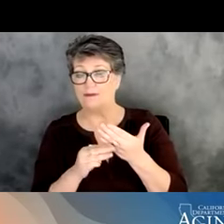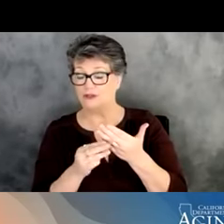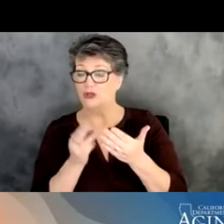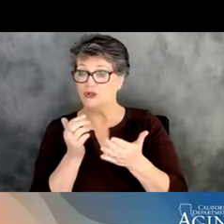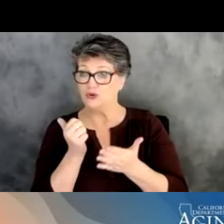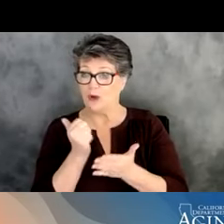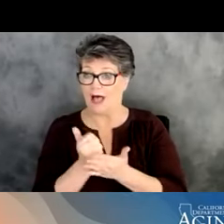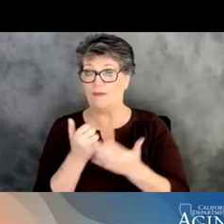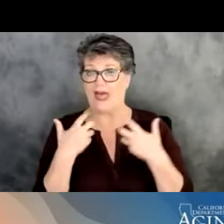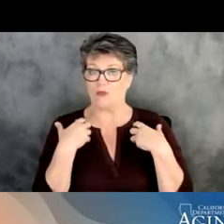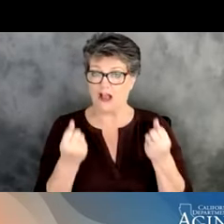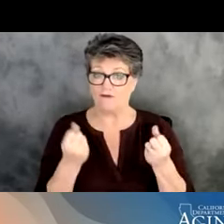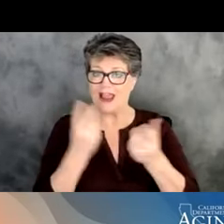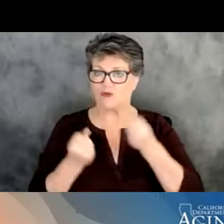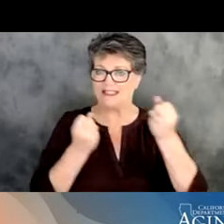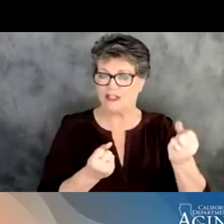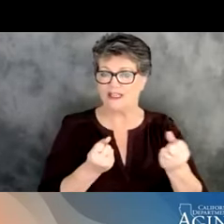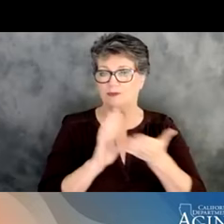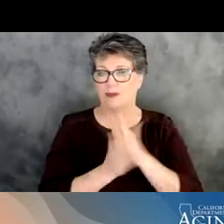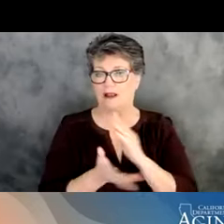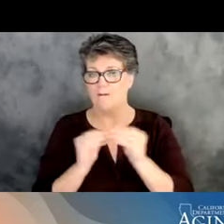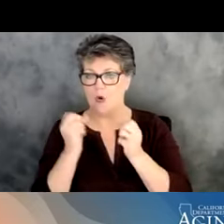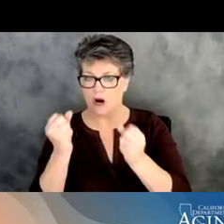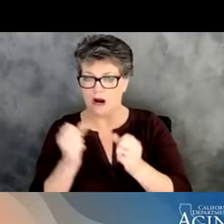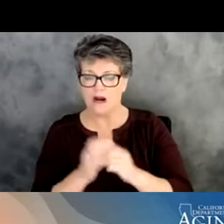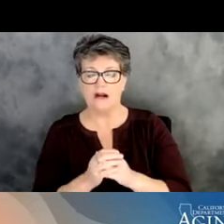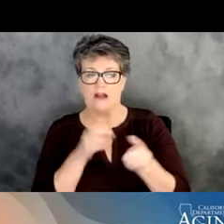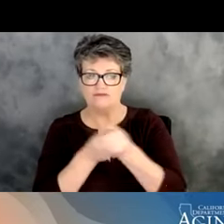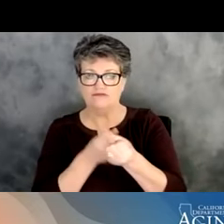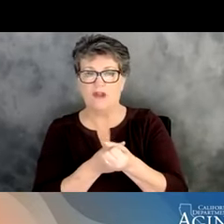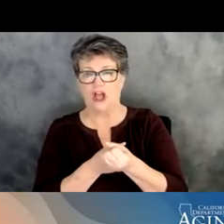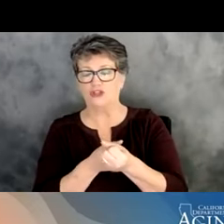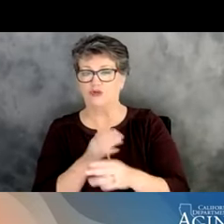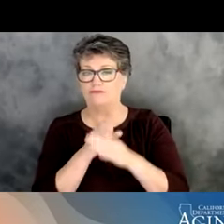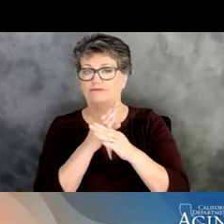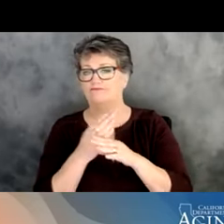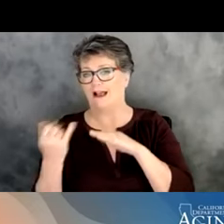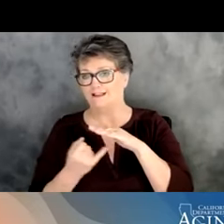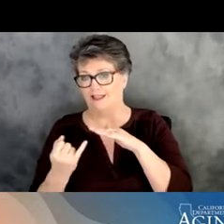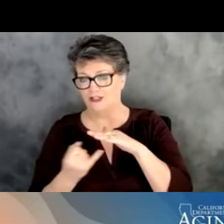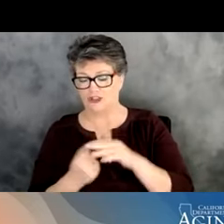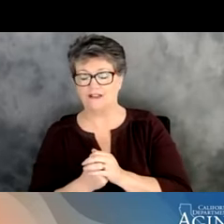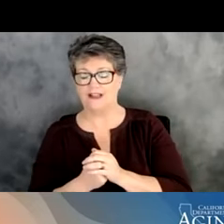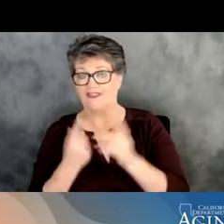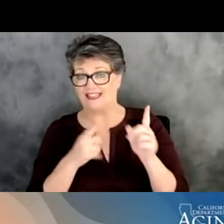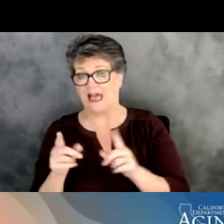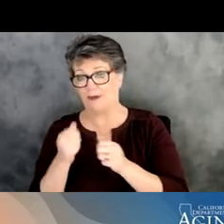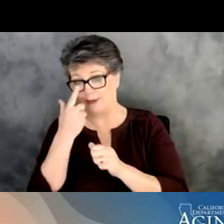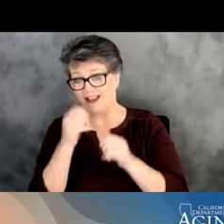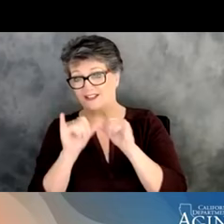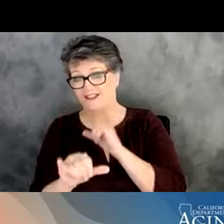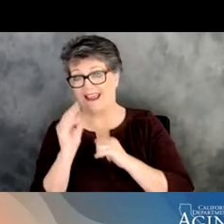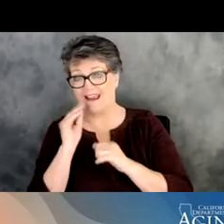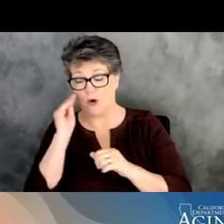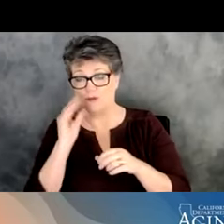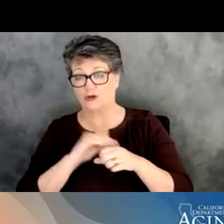adults' recovery and resiliency from all of the severe isolation and health impacts that they have incurred due to staying home